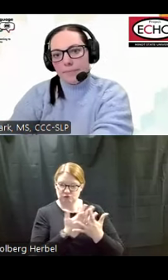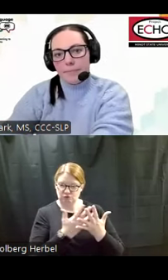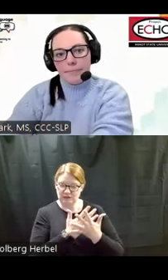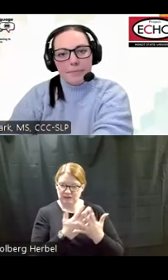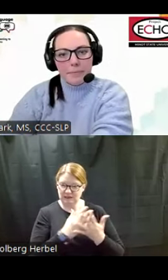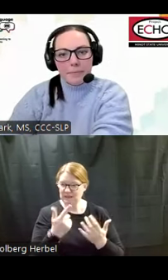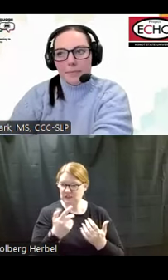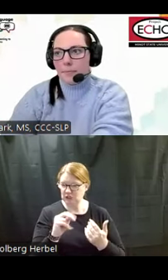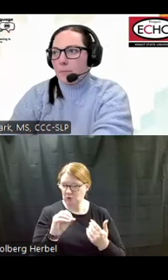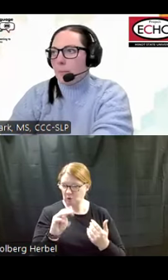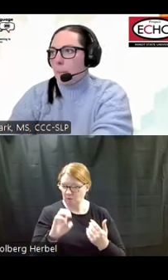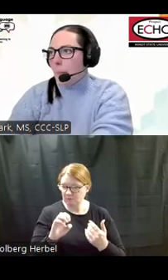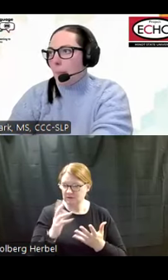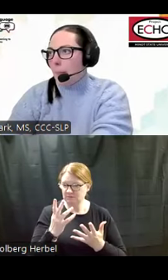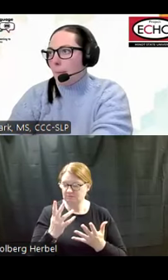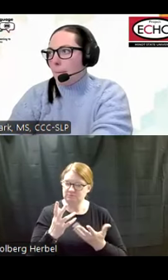globally.